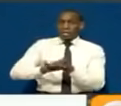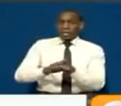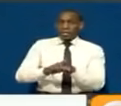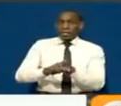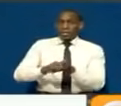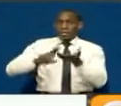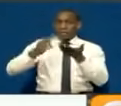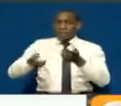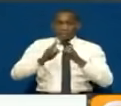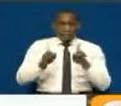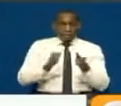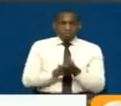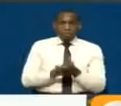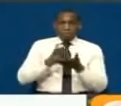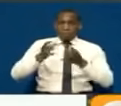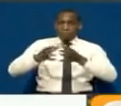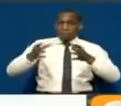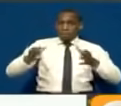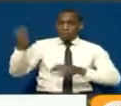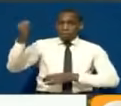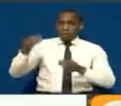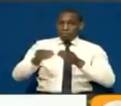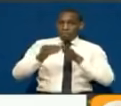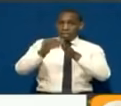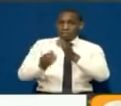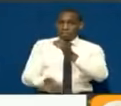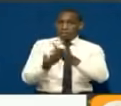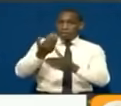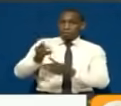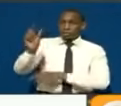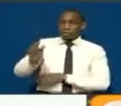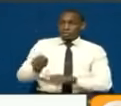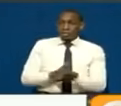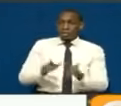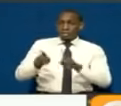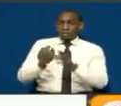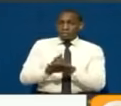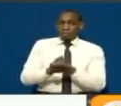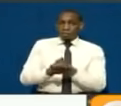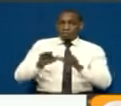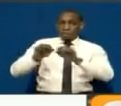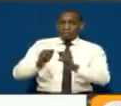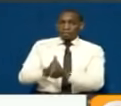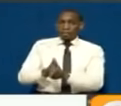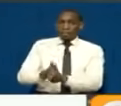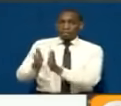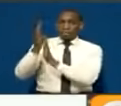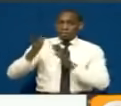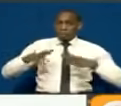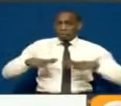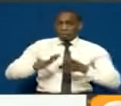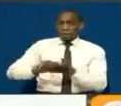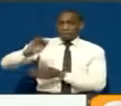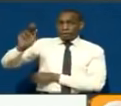fold, but instead embolden the parties whose leadership emanates from the region as custodians of the long-term security of the people of the Mount